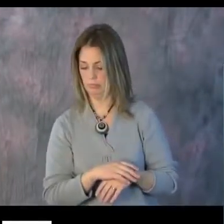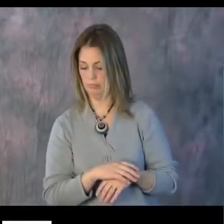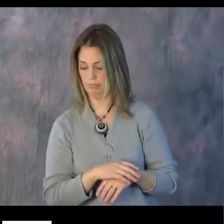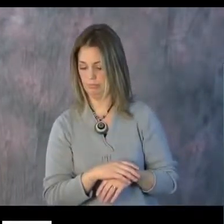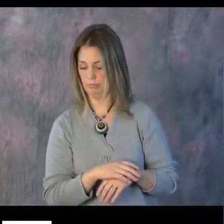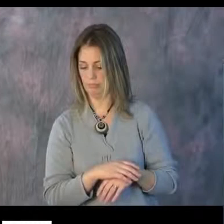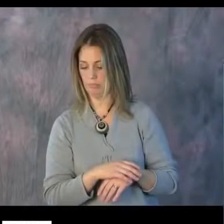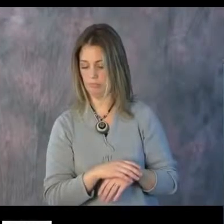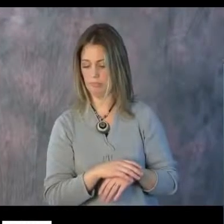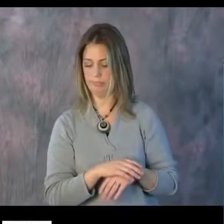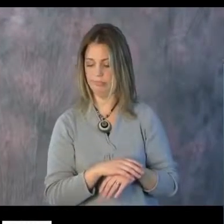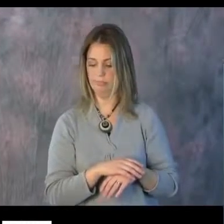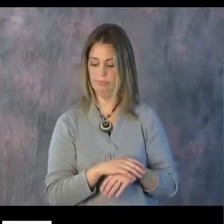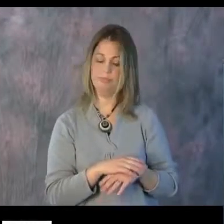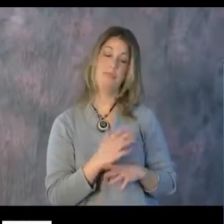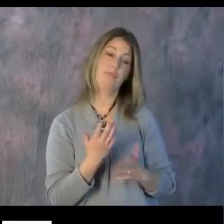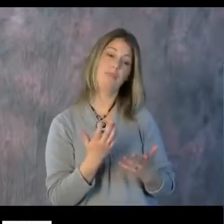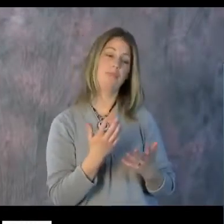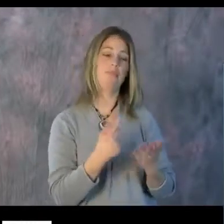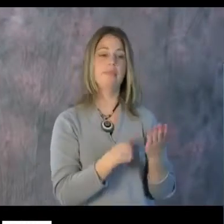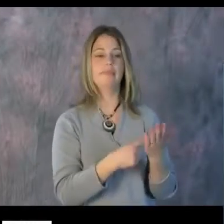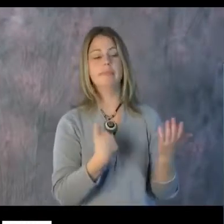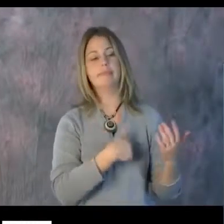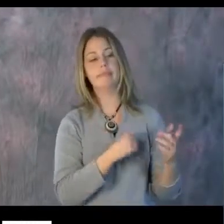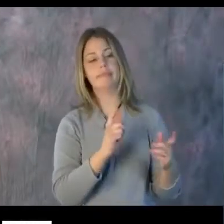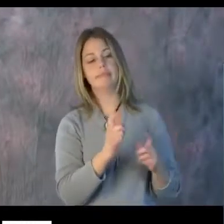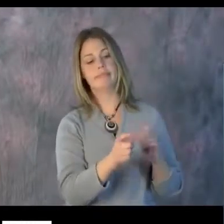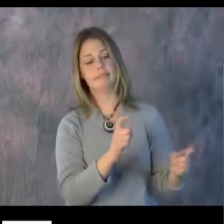So chores and duties in the house.